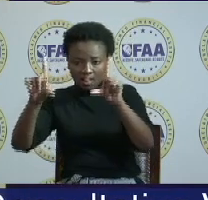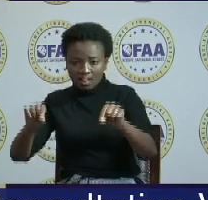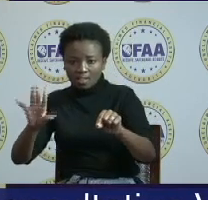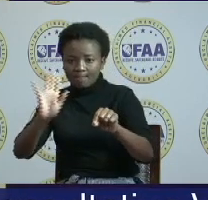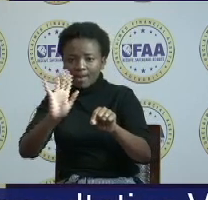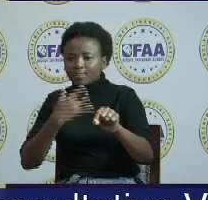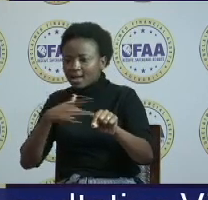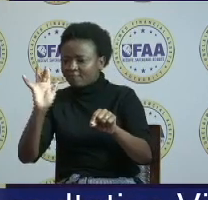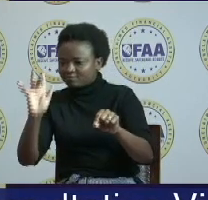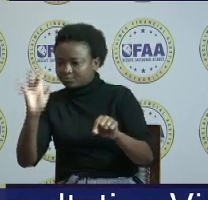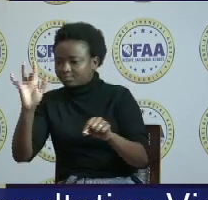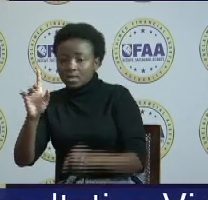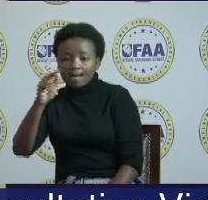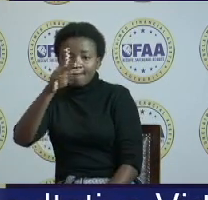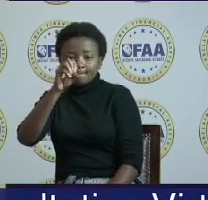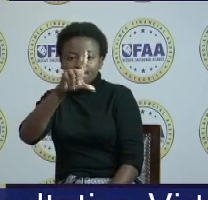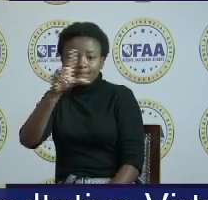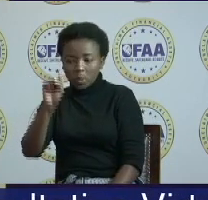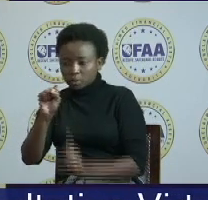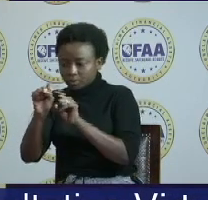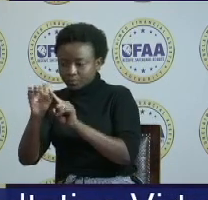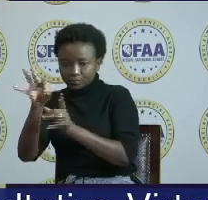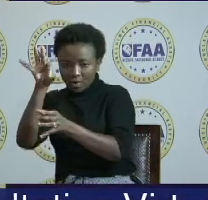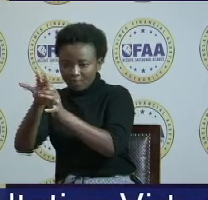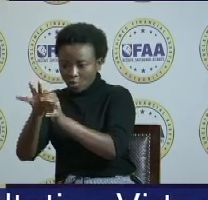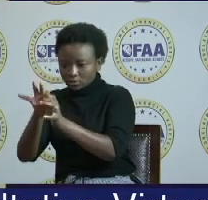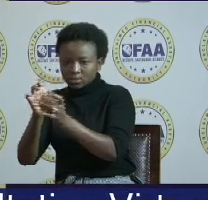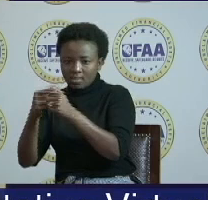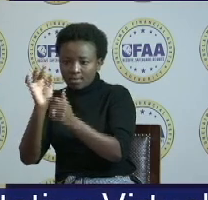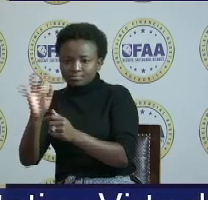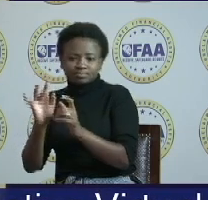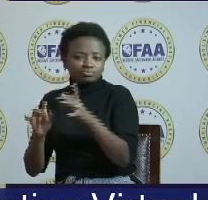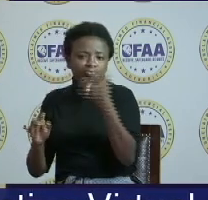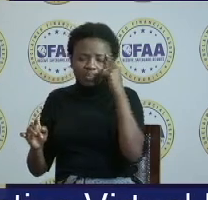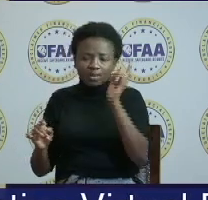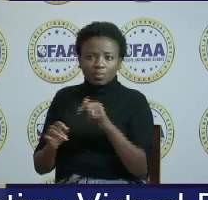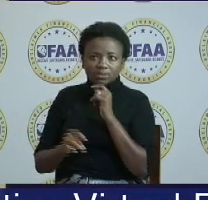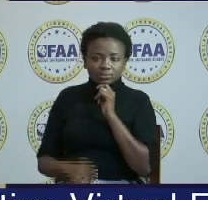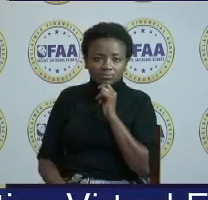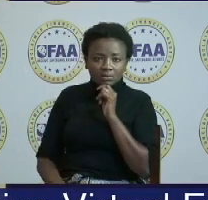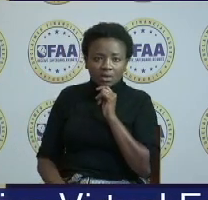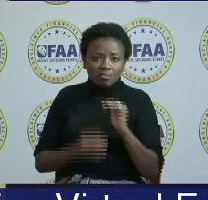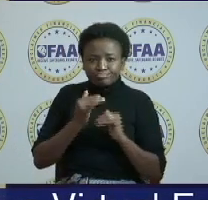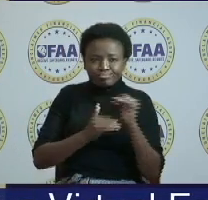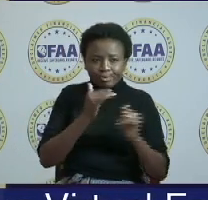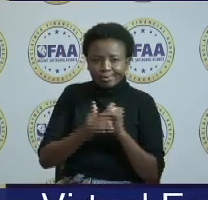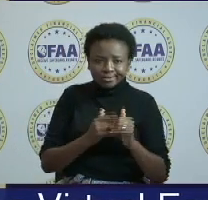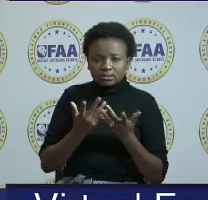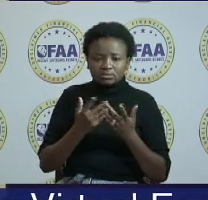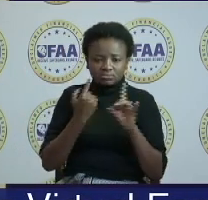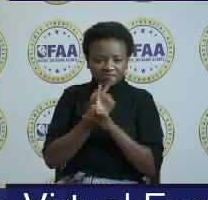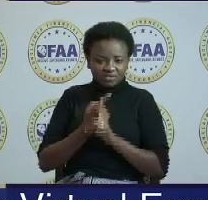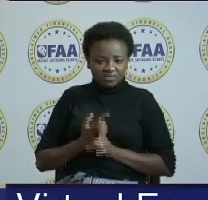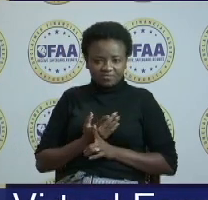the polls tab. Use that to get to our second poll. How would you rate the processes and